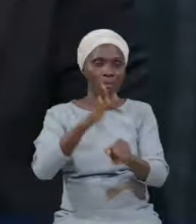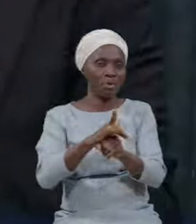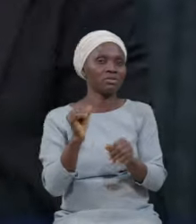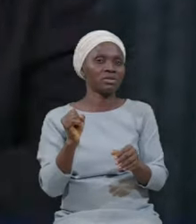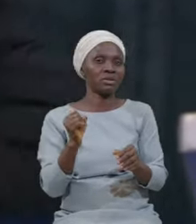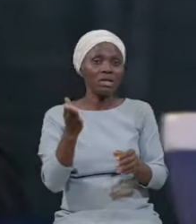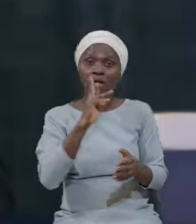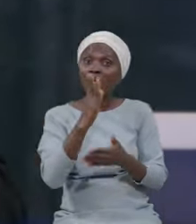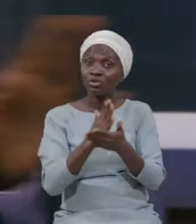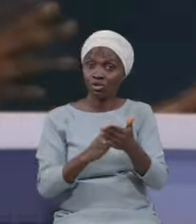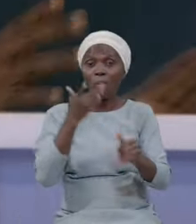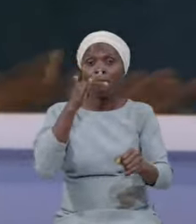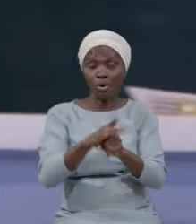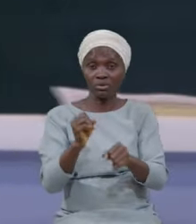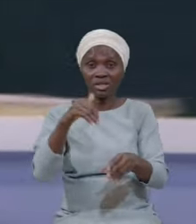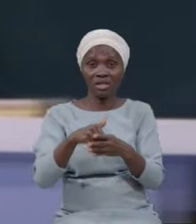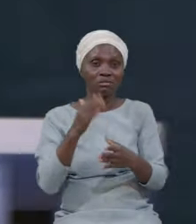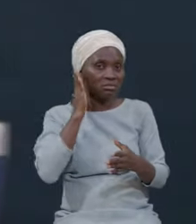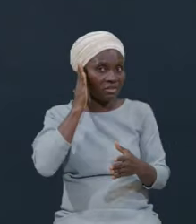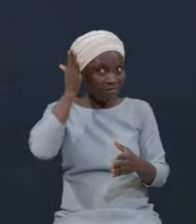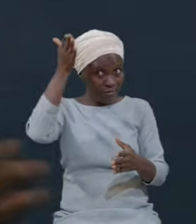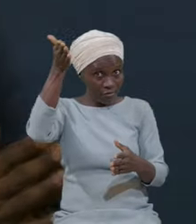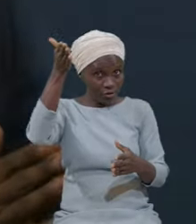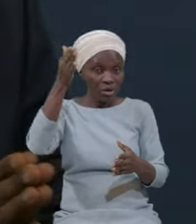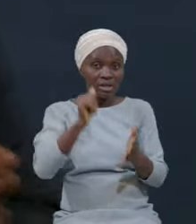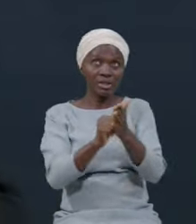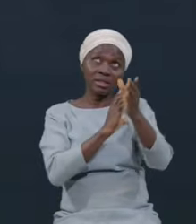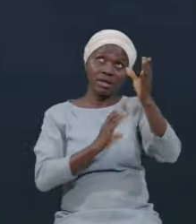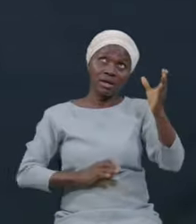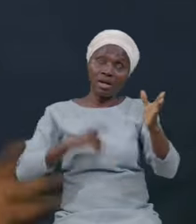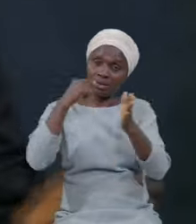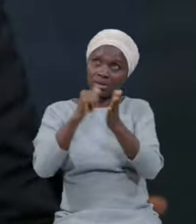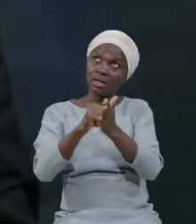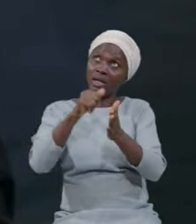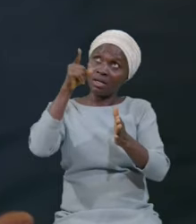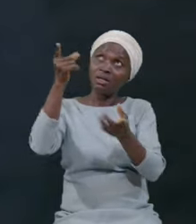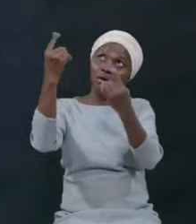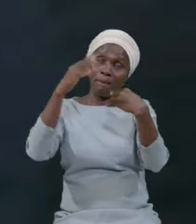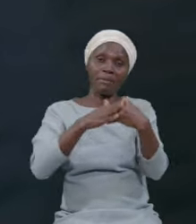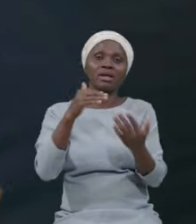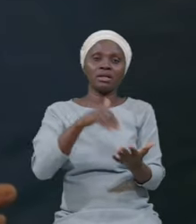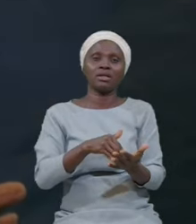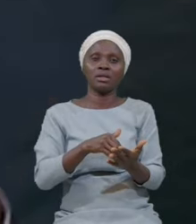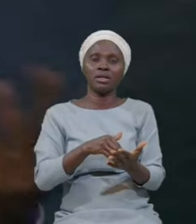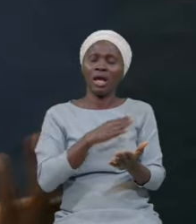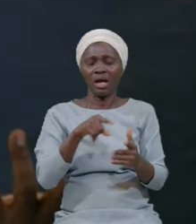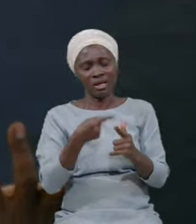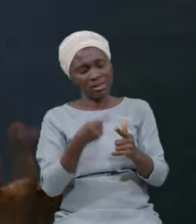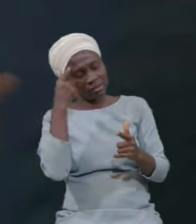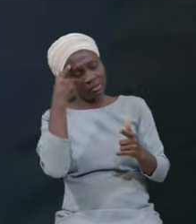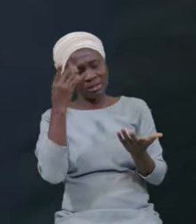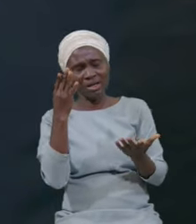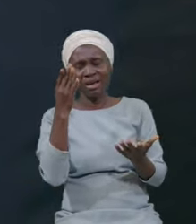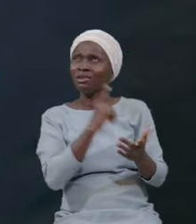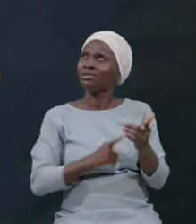that Christ said, I am coming again. Lord, why have you not come? Have you forgotten your